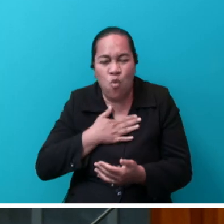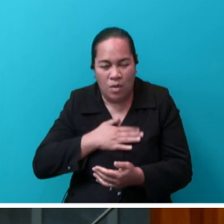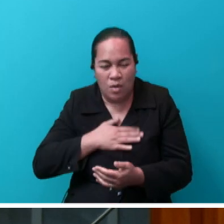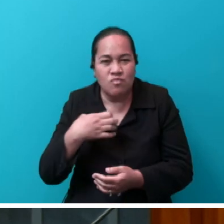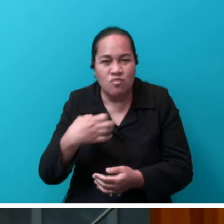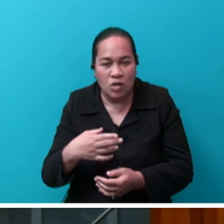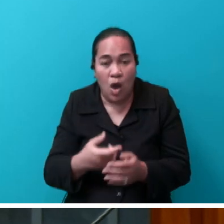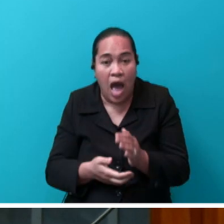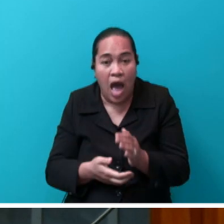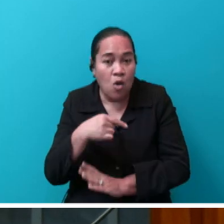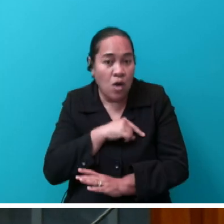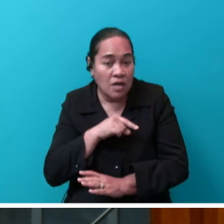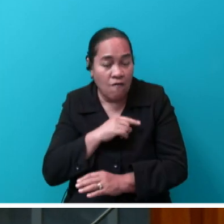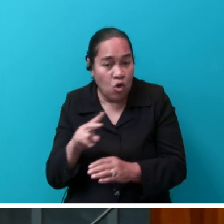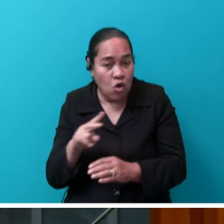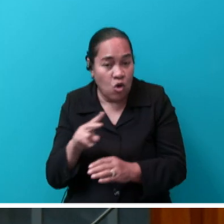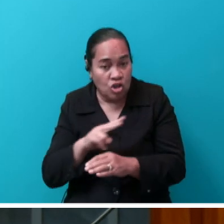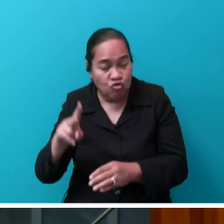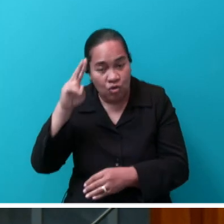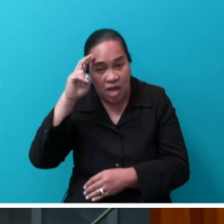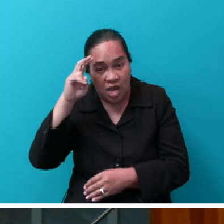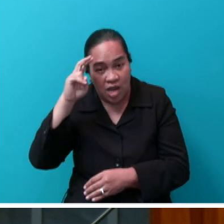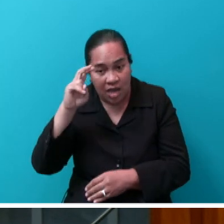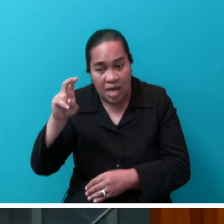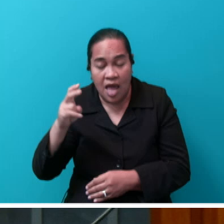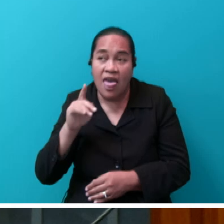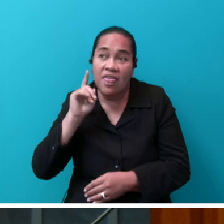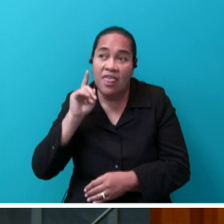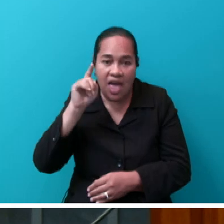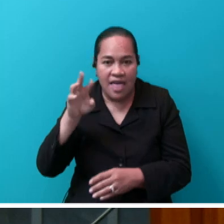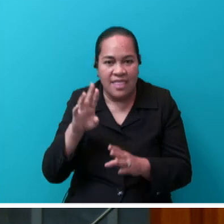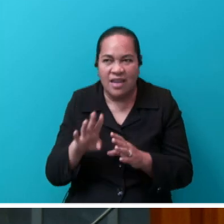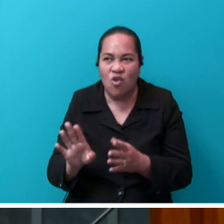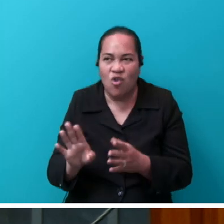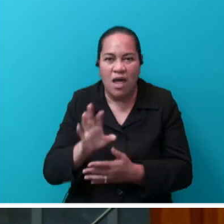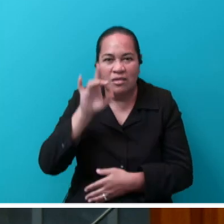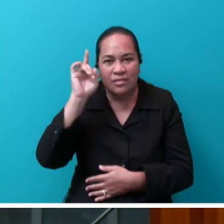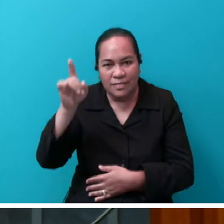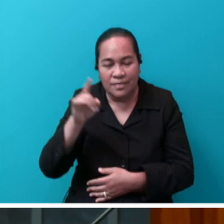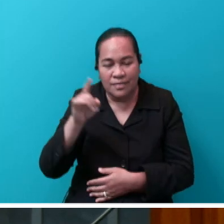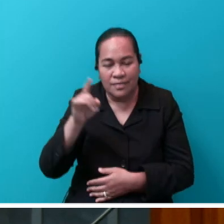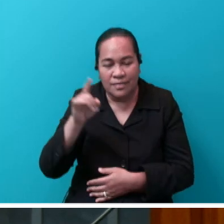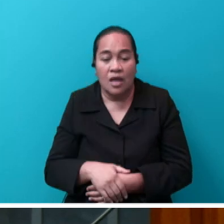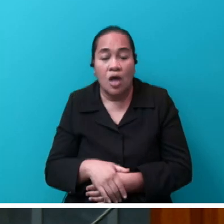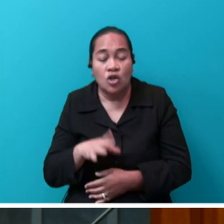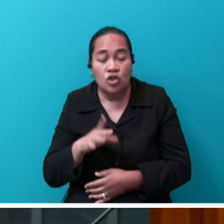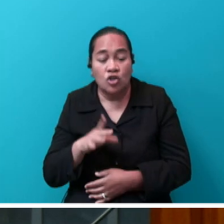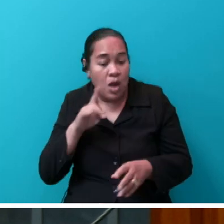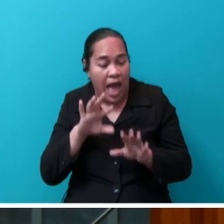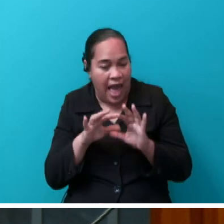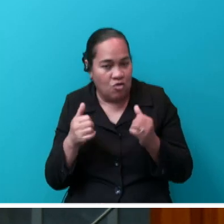through high-quality vocational training at the Tianjin Luban Workshop. Both the parties agreed to consider